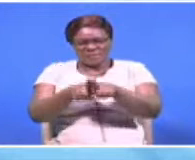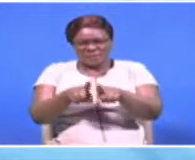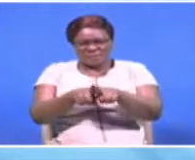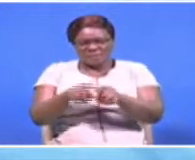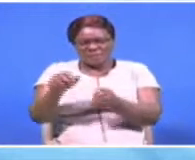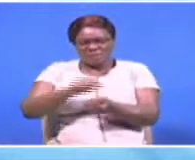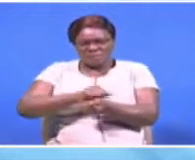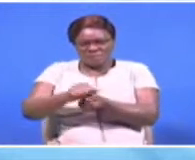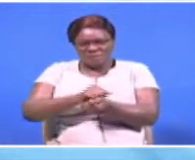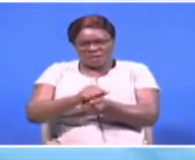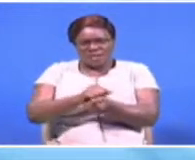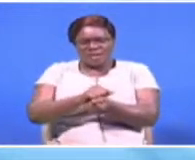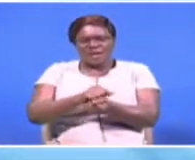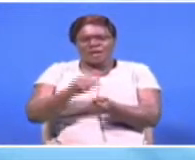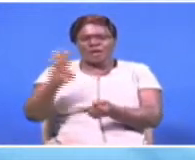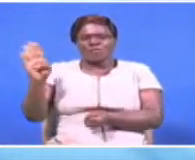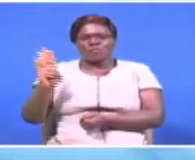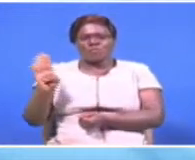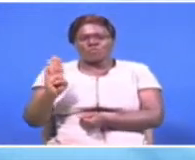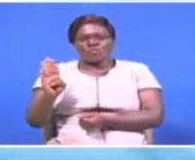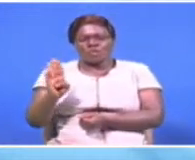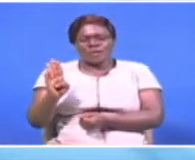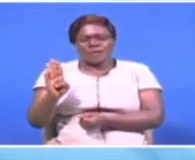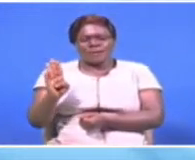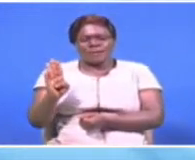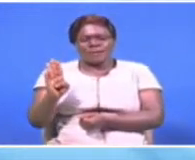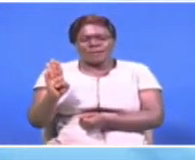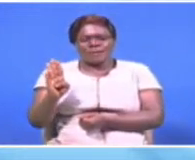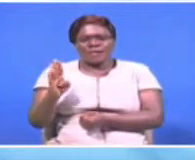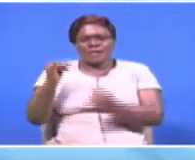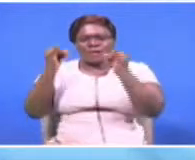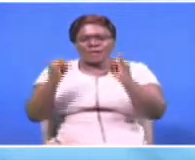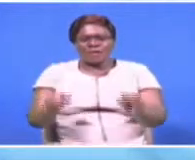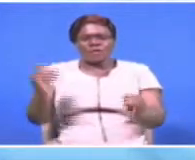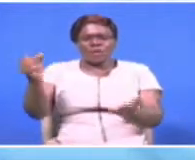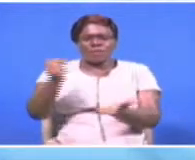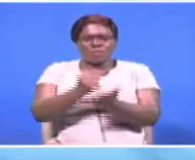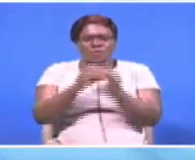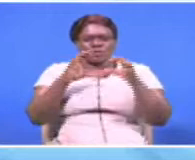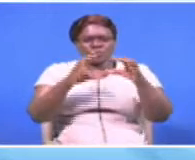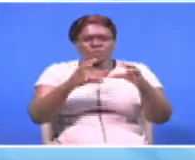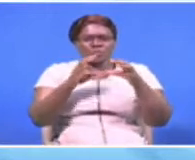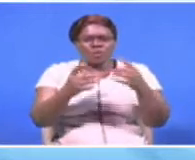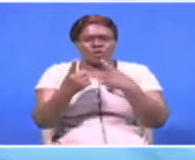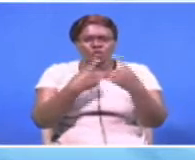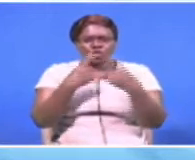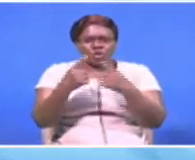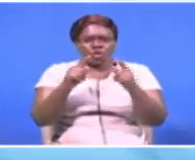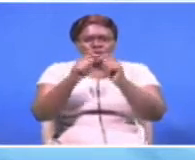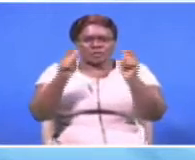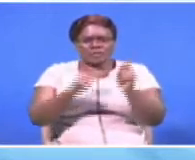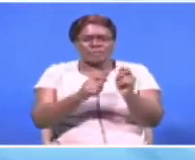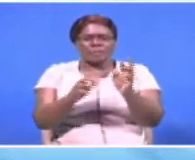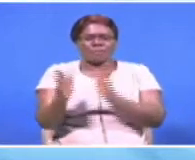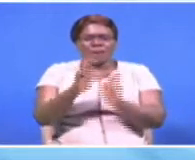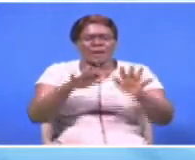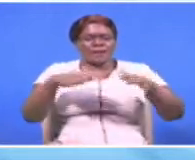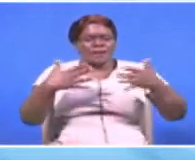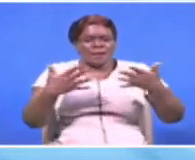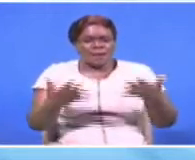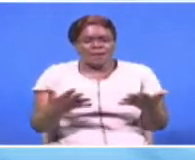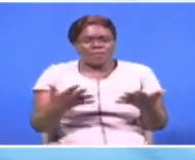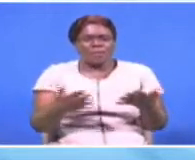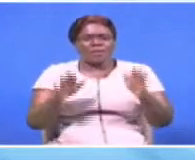Friday play Burundian Giants Vital O. Newly appointed captain Charles Mumani spoke of the team's preparation so far,